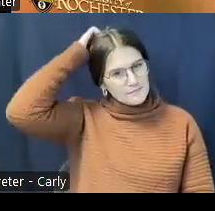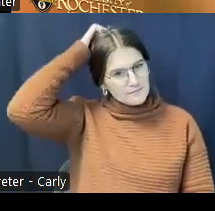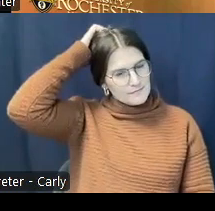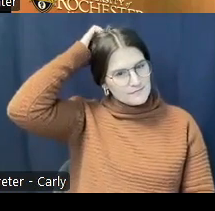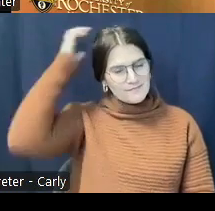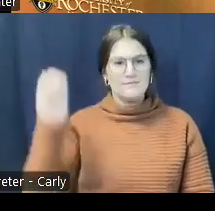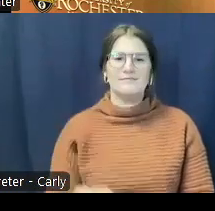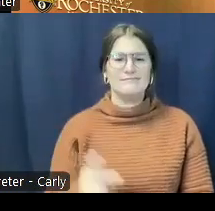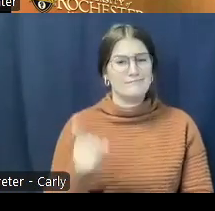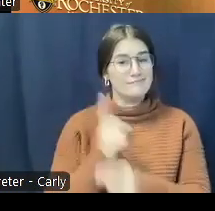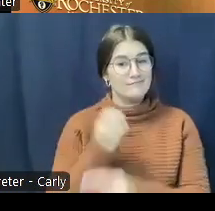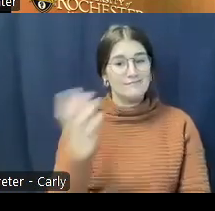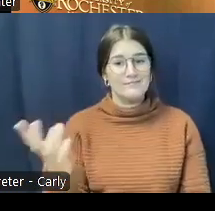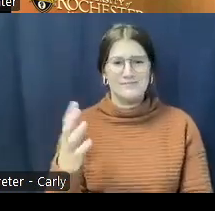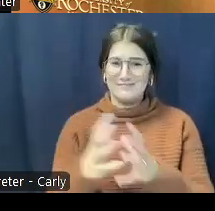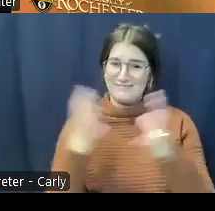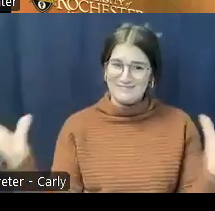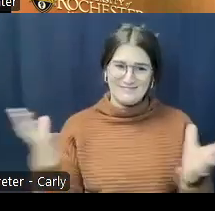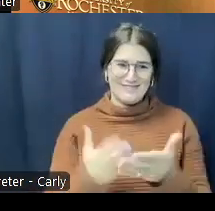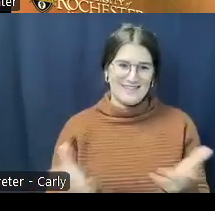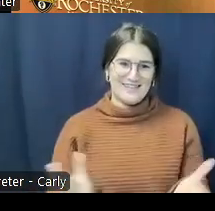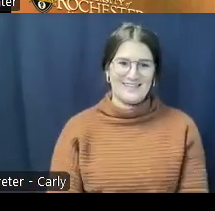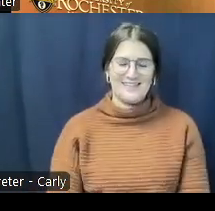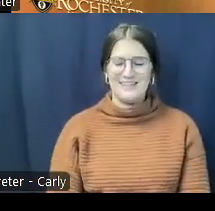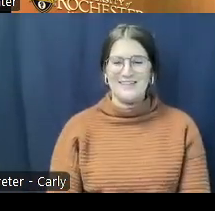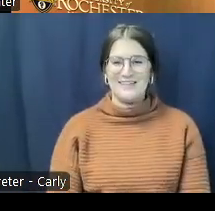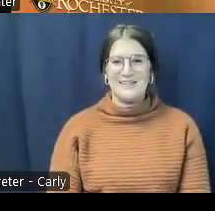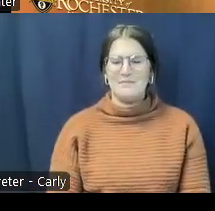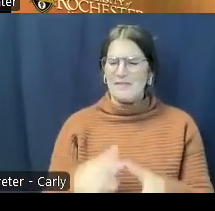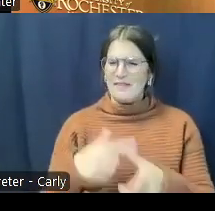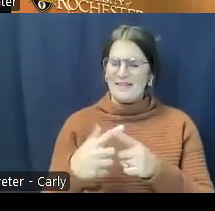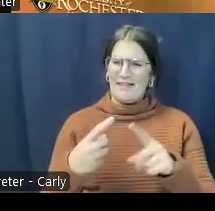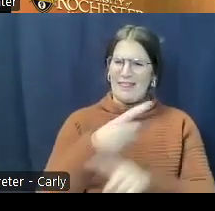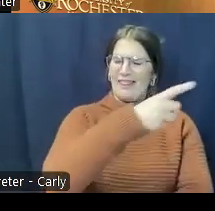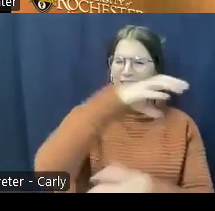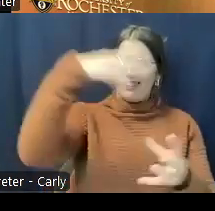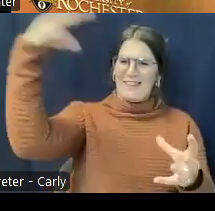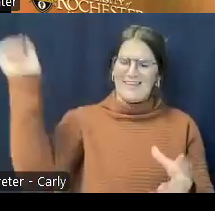Freud was right, by the way, about so much. And then he had to go and get wacky.